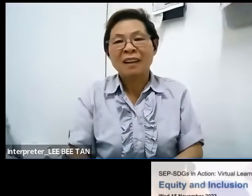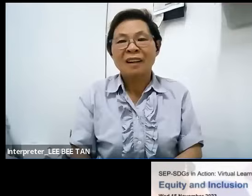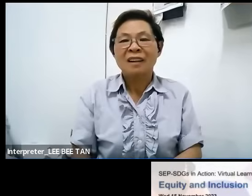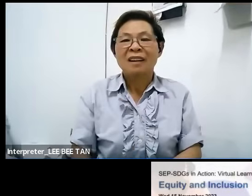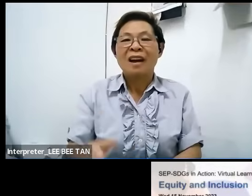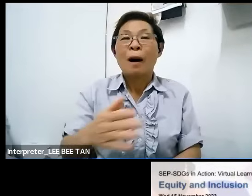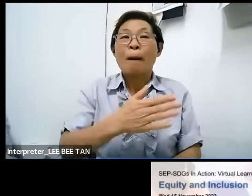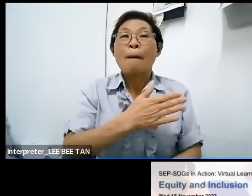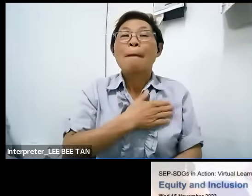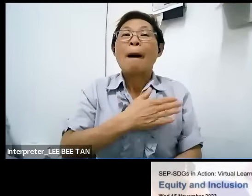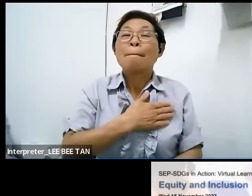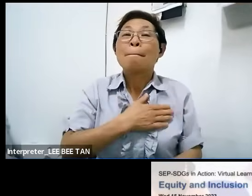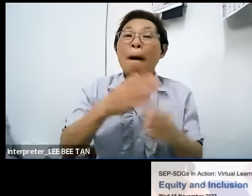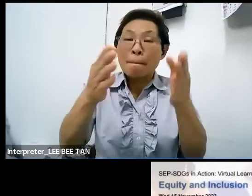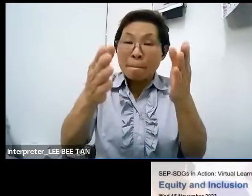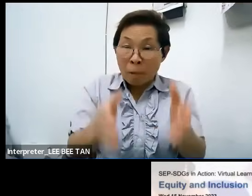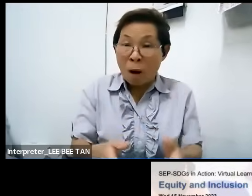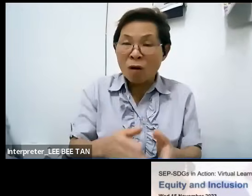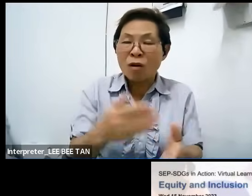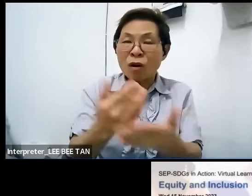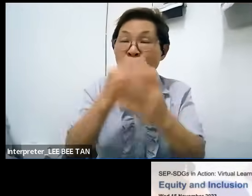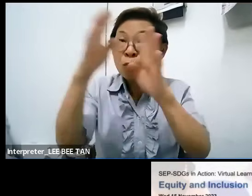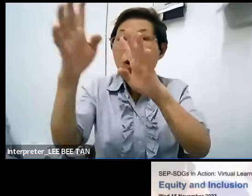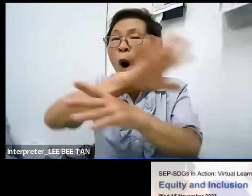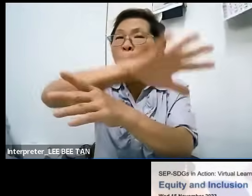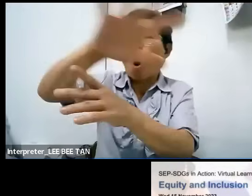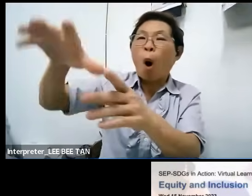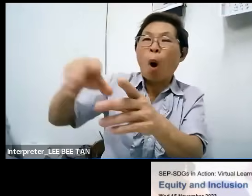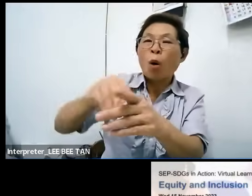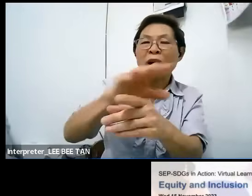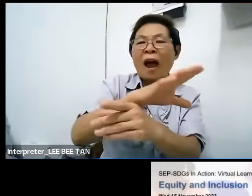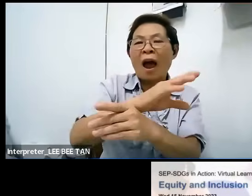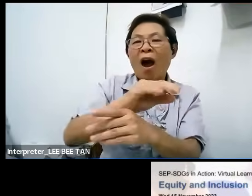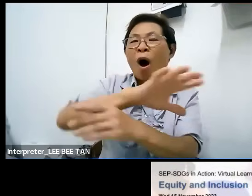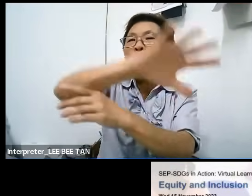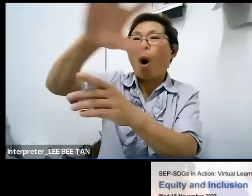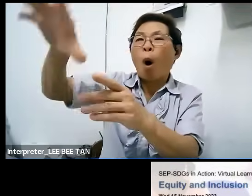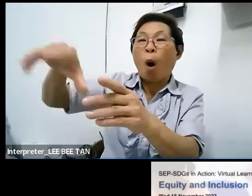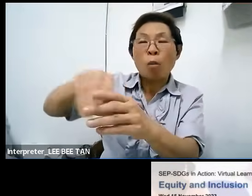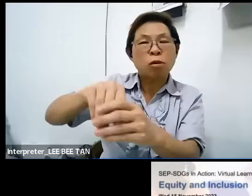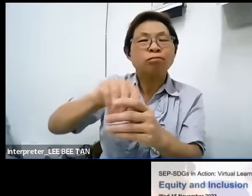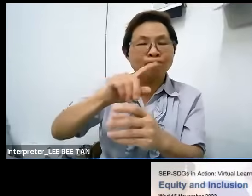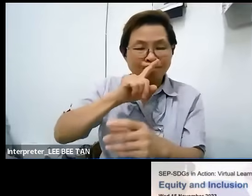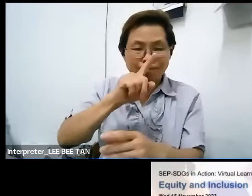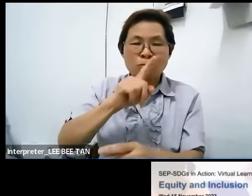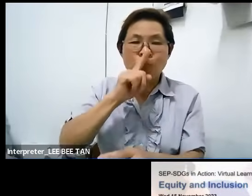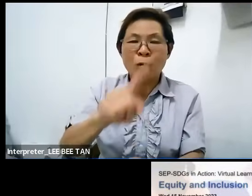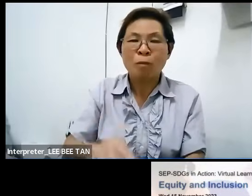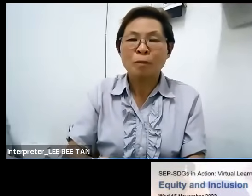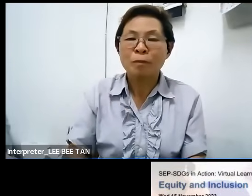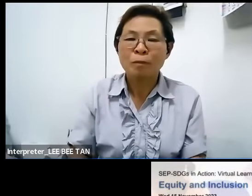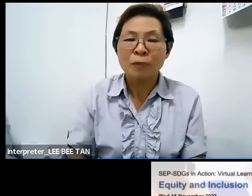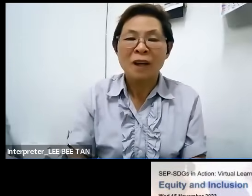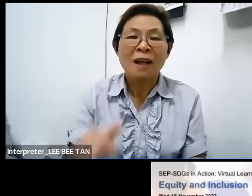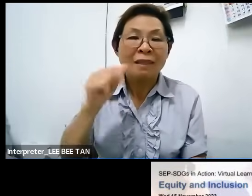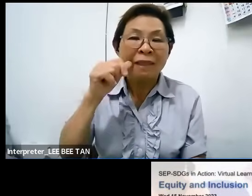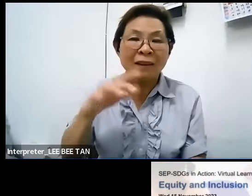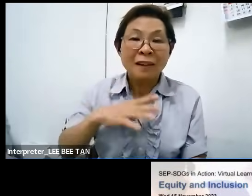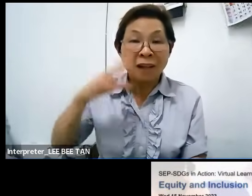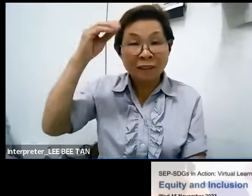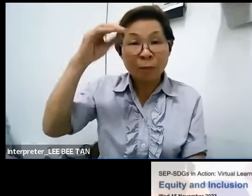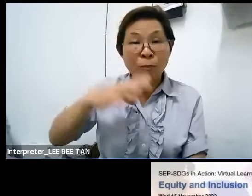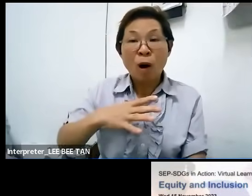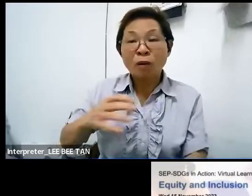invention. Very holistic and comprehensive indeed. All right, ladies and gentlemen, I would like to take this